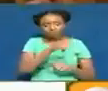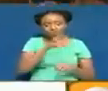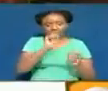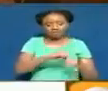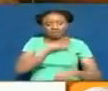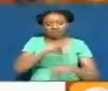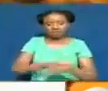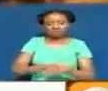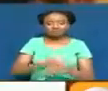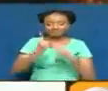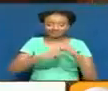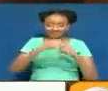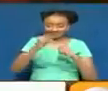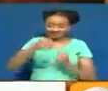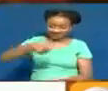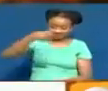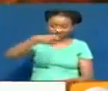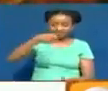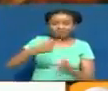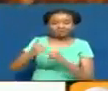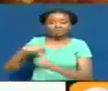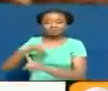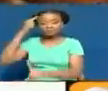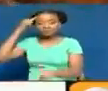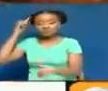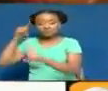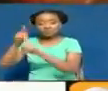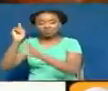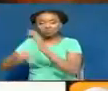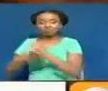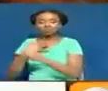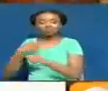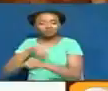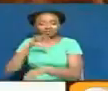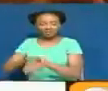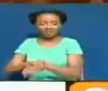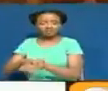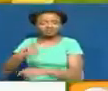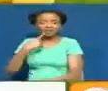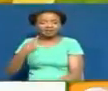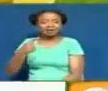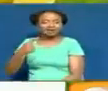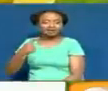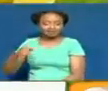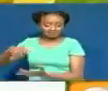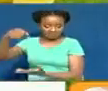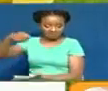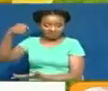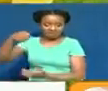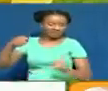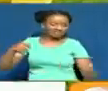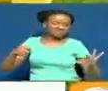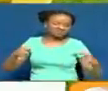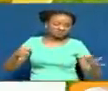acre. We're averaging over 100 acres on our farm, over 100 bags per acre. You'll see that